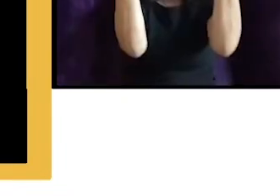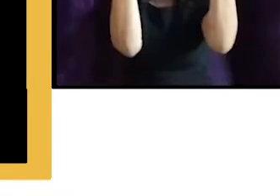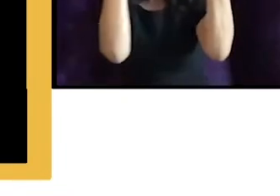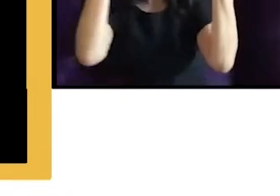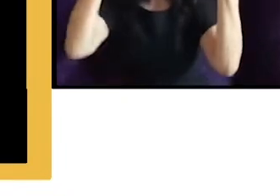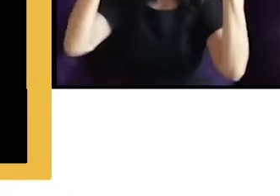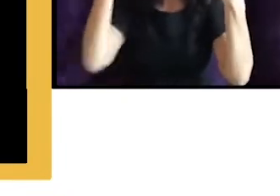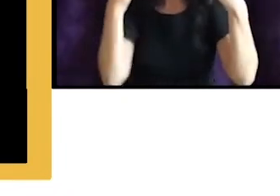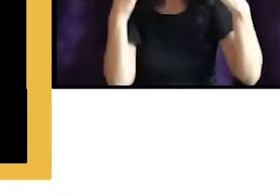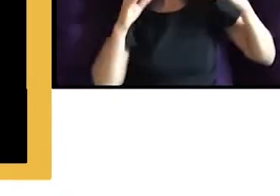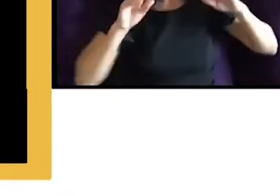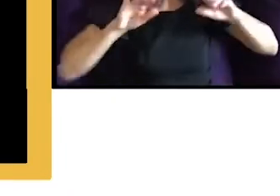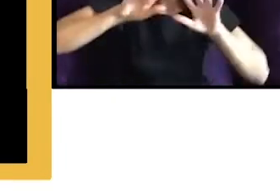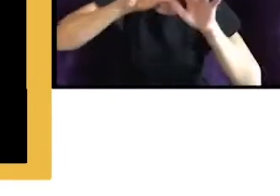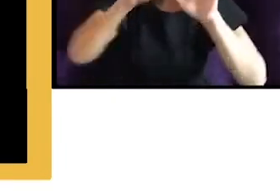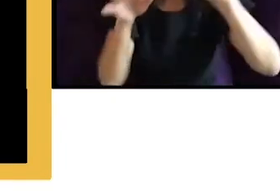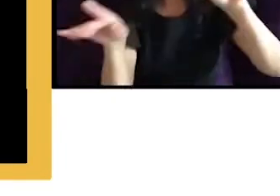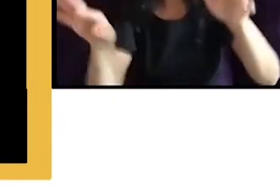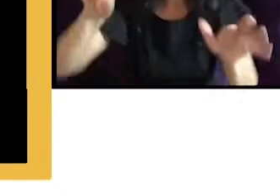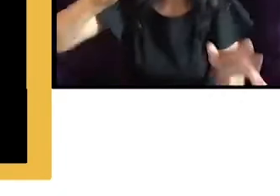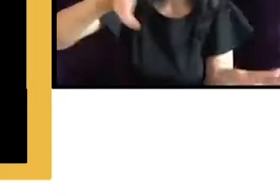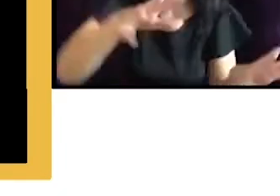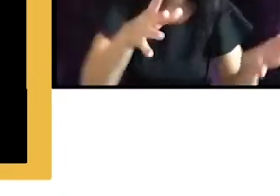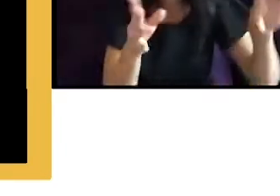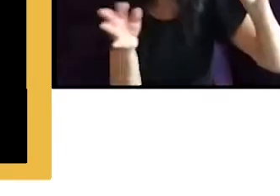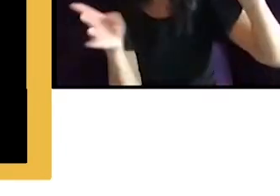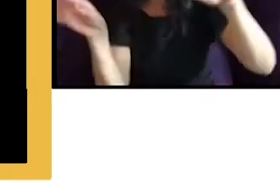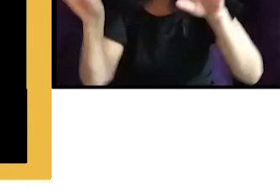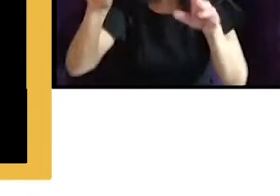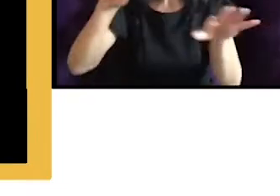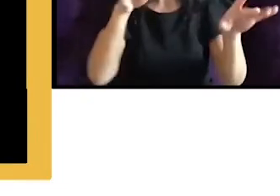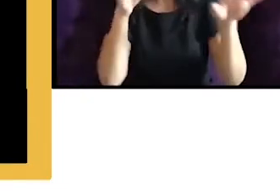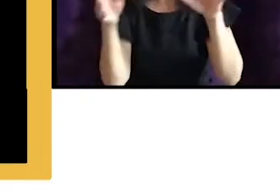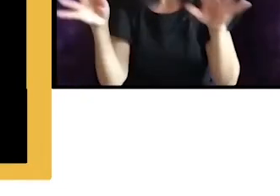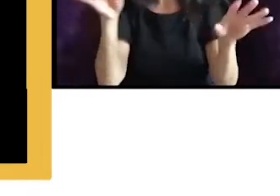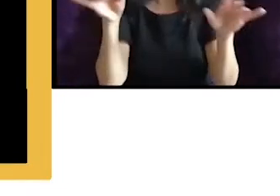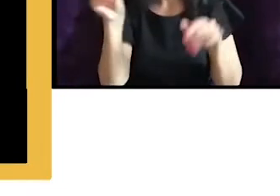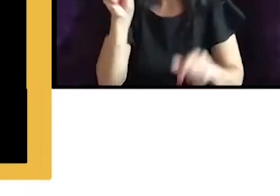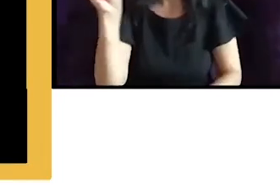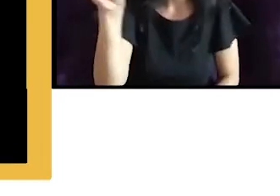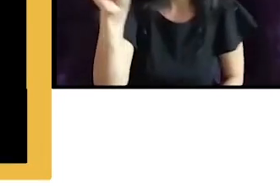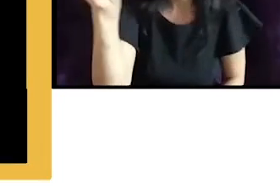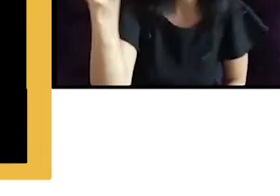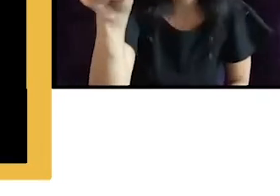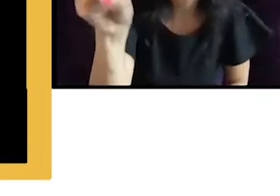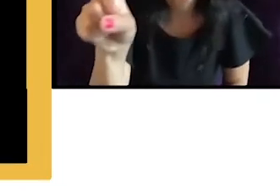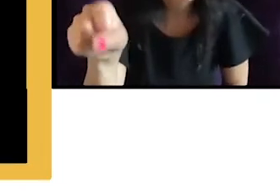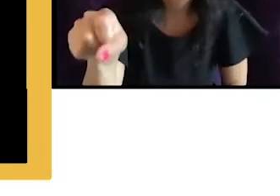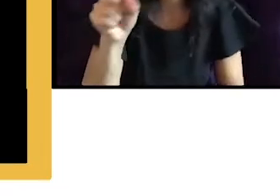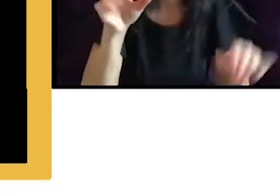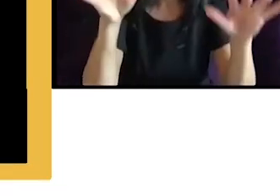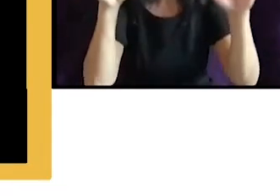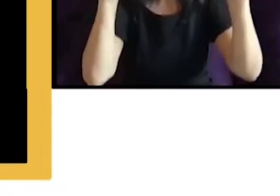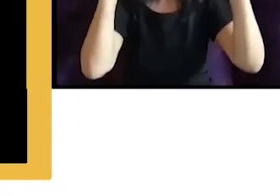twinkle, twinkle. twinkle, yeah. Twinkle. Twinkle, twinkle, Yeah. twinkle,